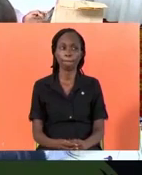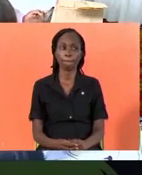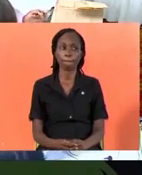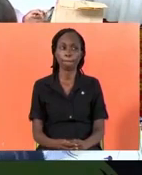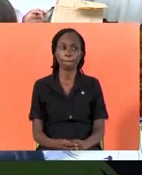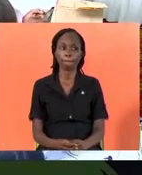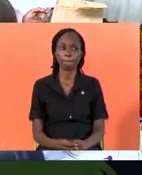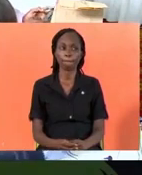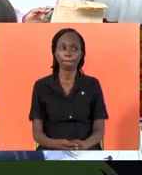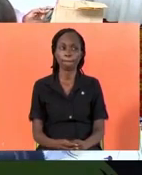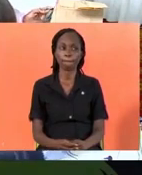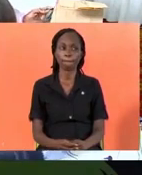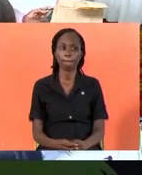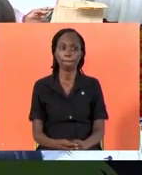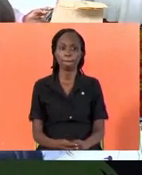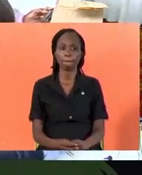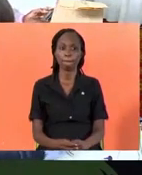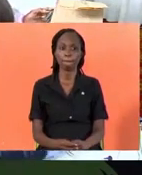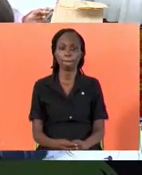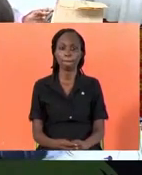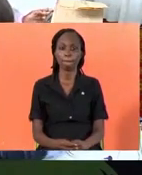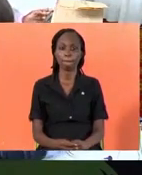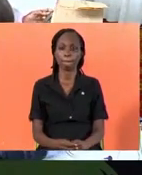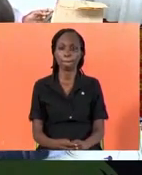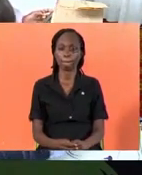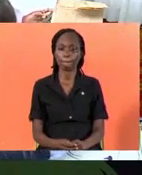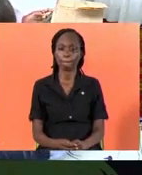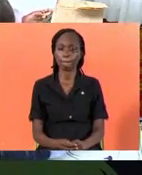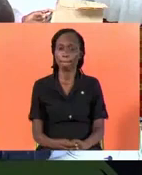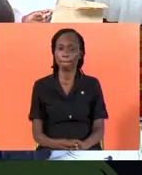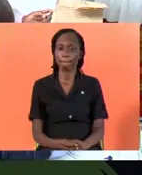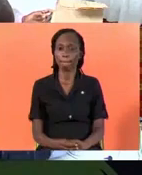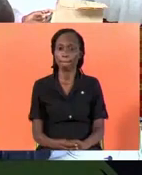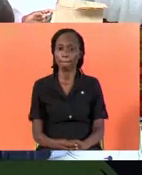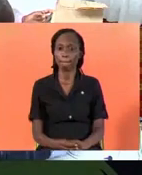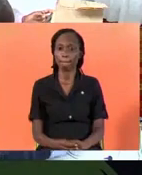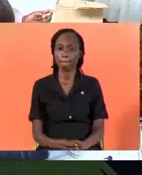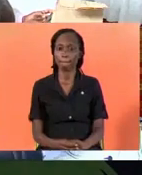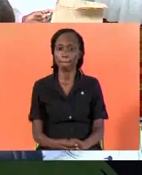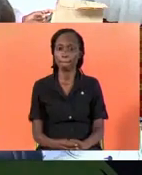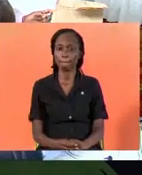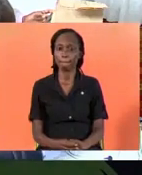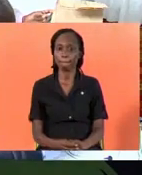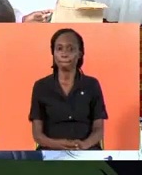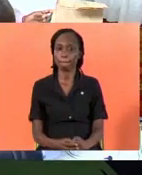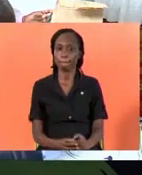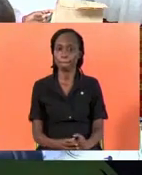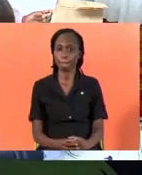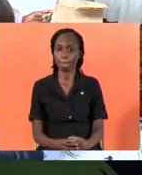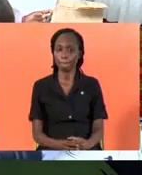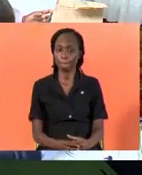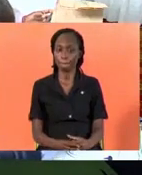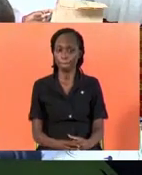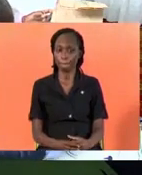one civil society organization at African level talked about the situation of the public debt in Angola.